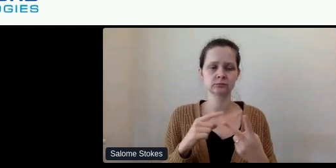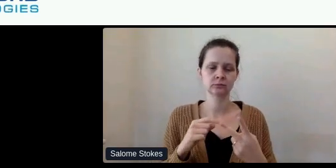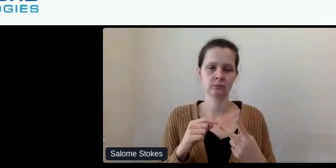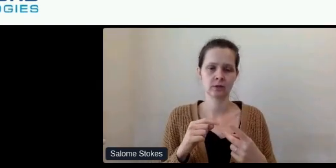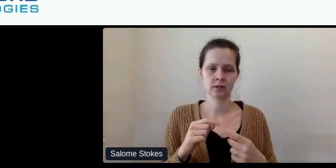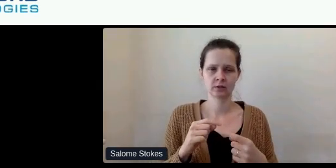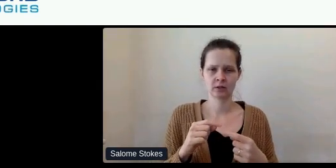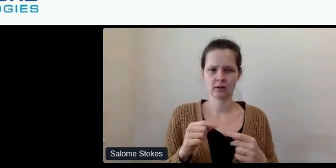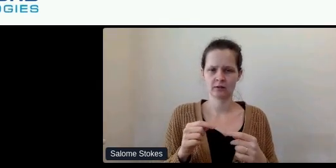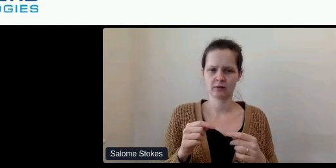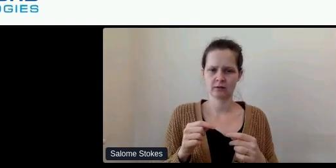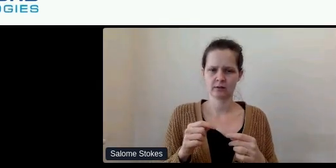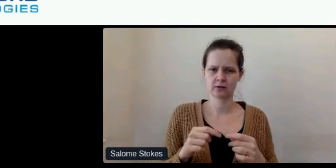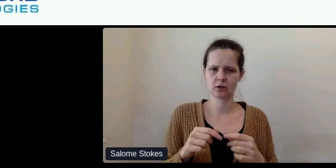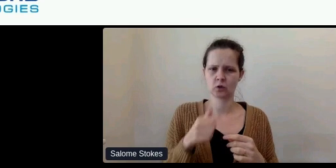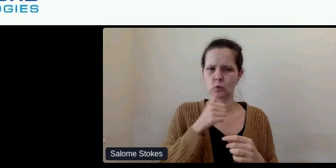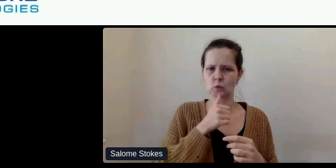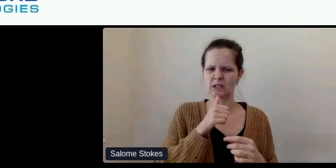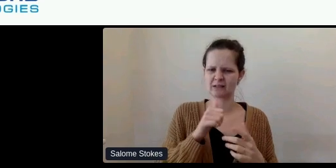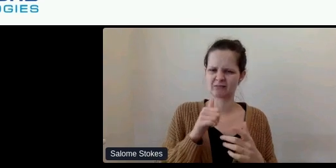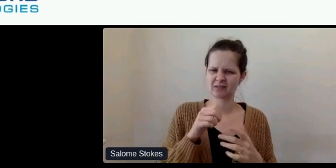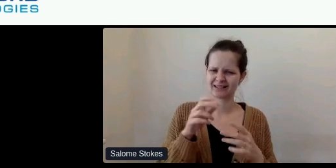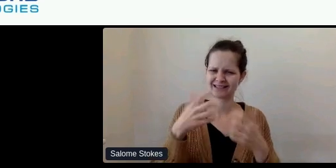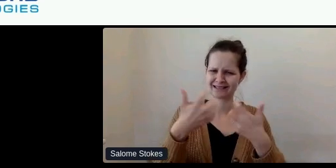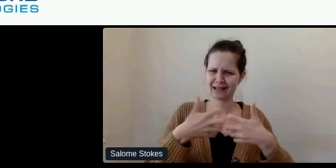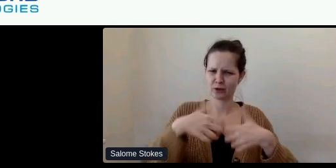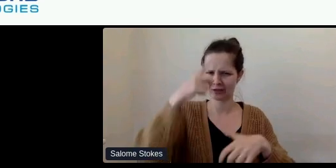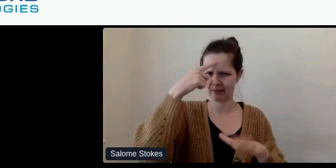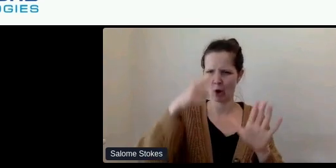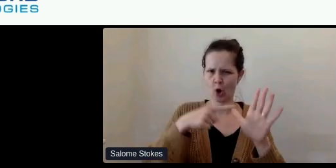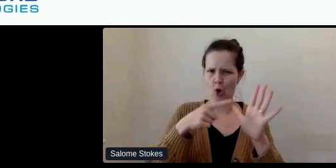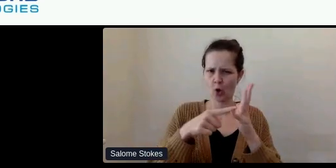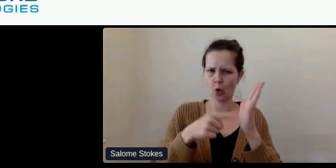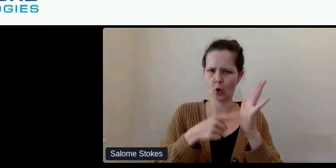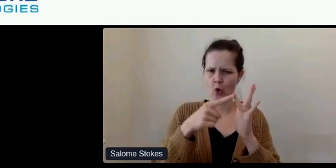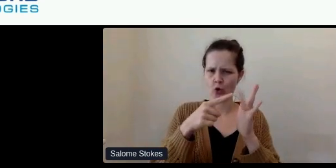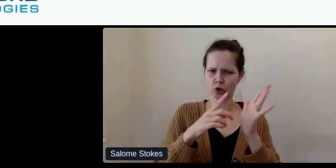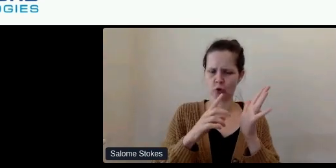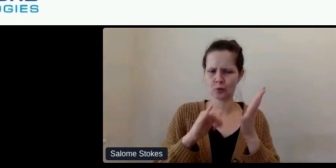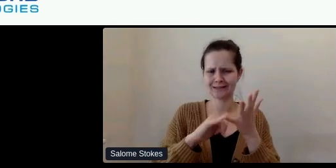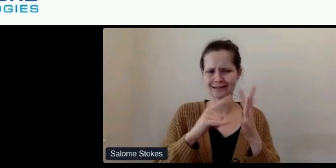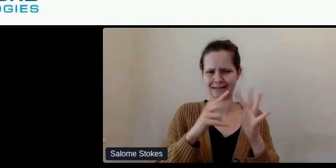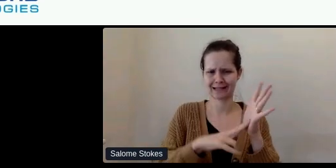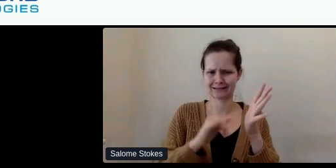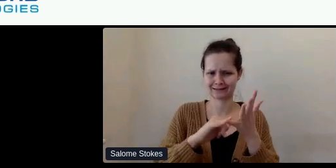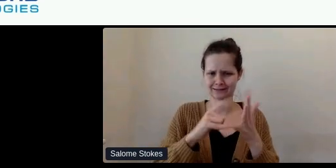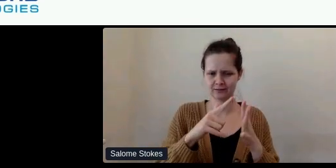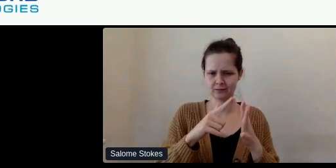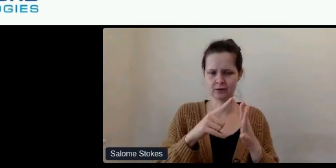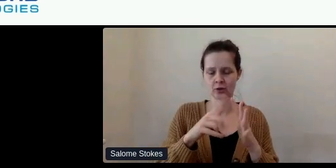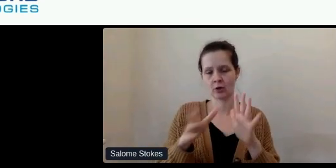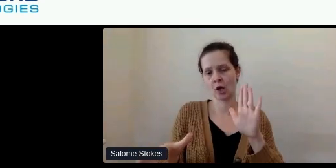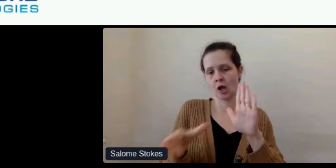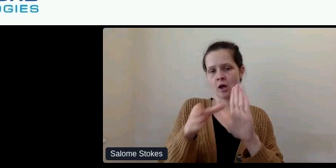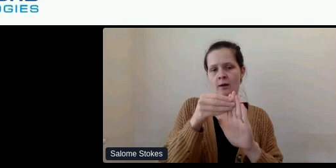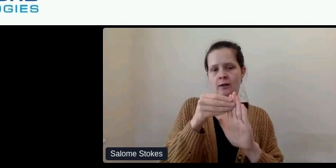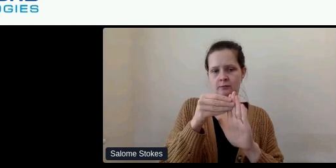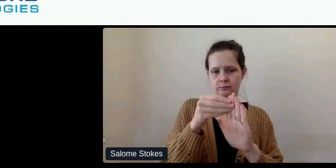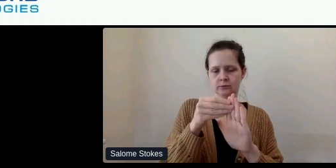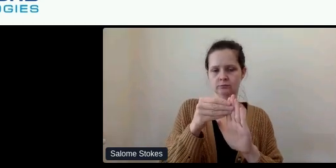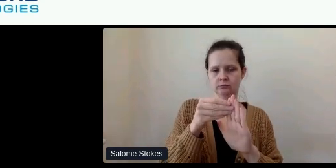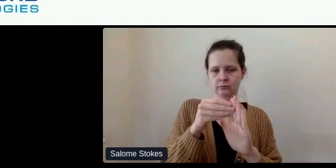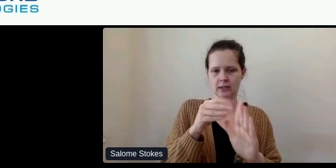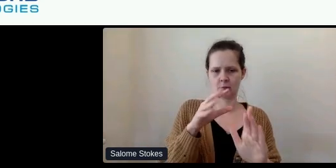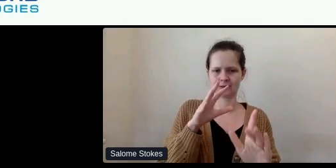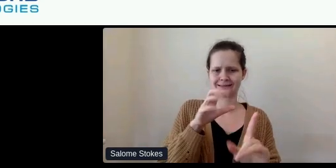called AutoSense. So it pre-tags the document when you load it. There's an individual PDF. When you load it, it pre-tags